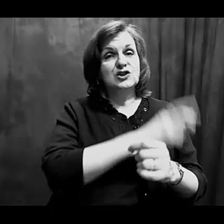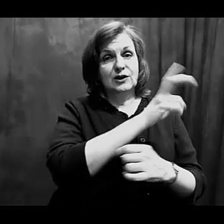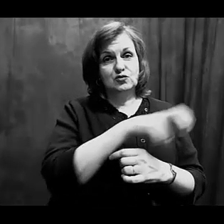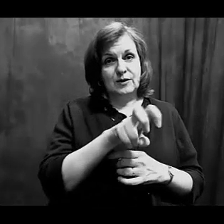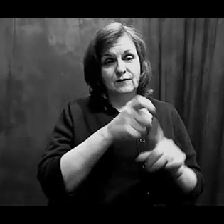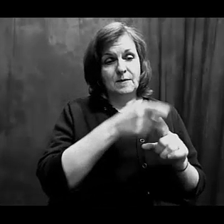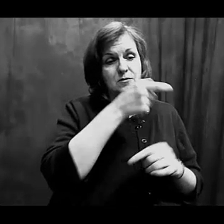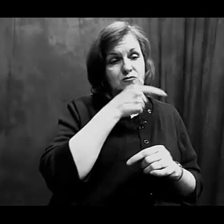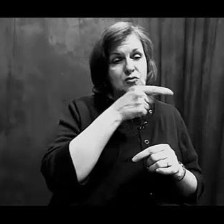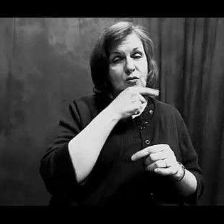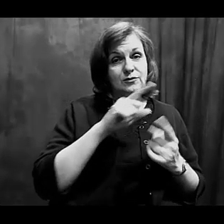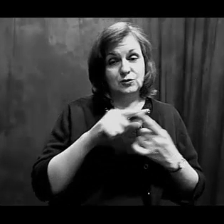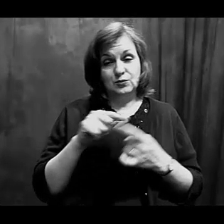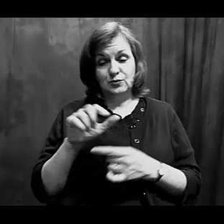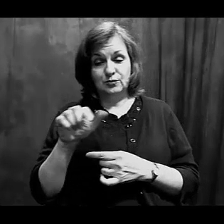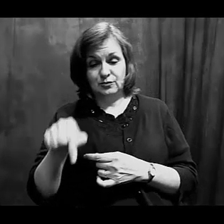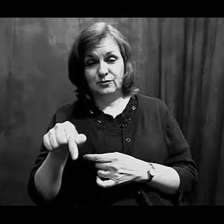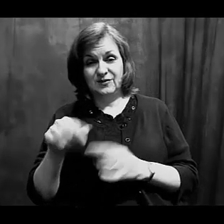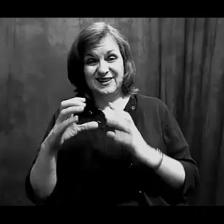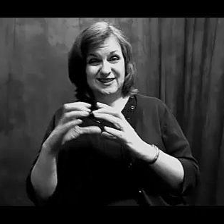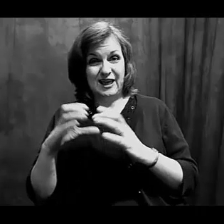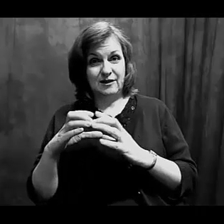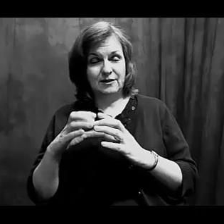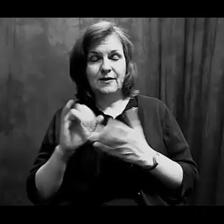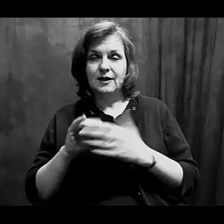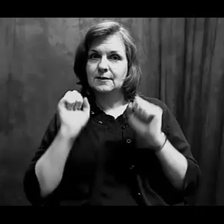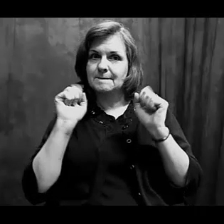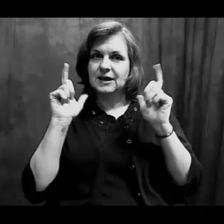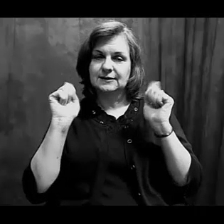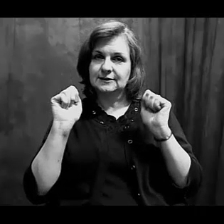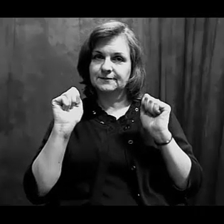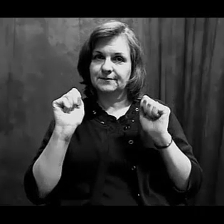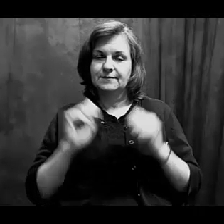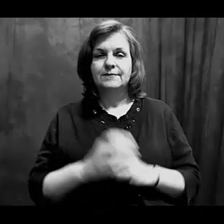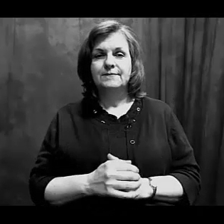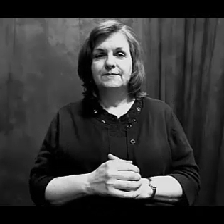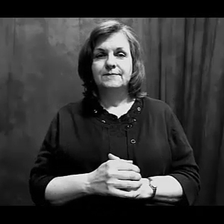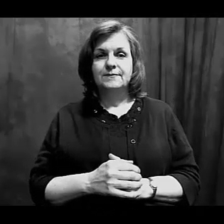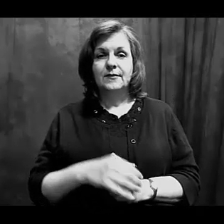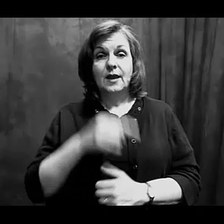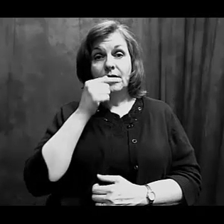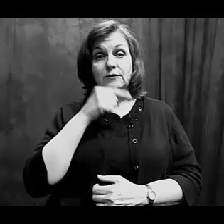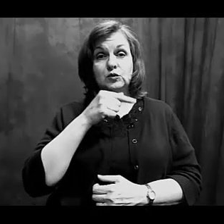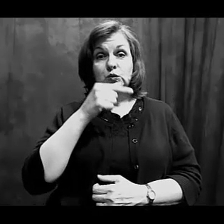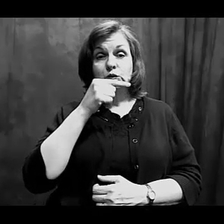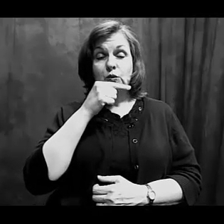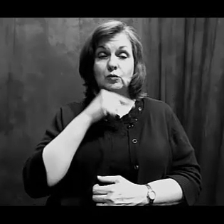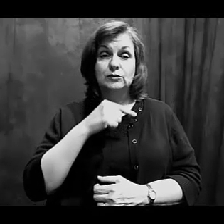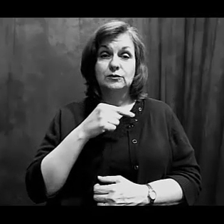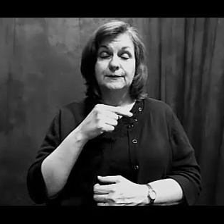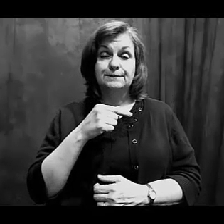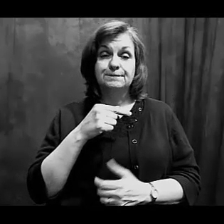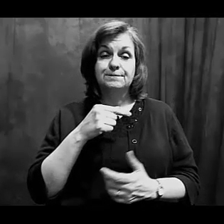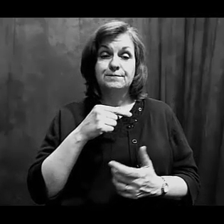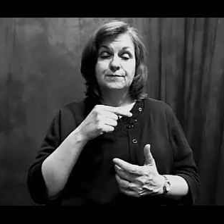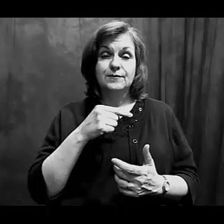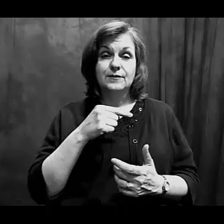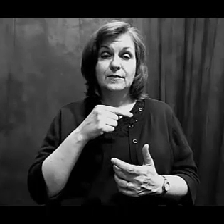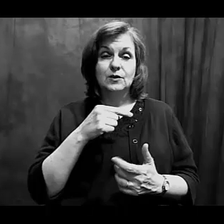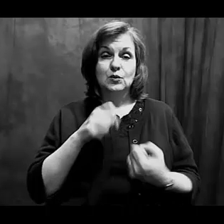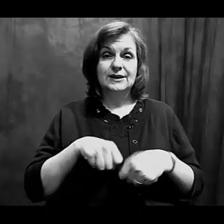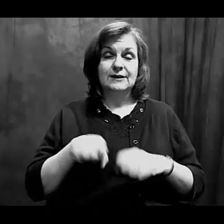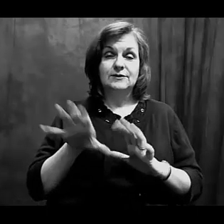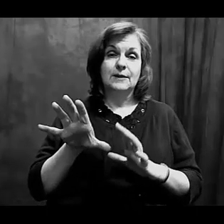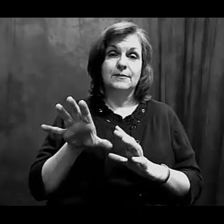40% efficiency in this energy transfer, doing things this way, is amazing. So glucose is